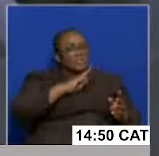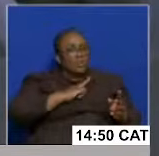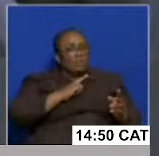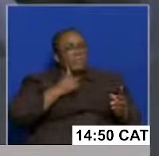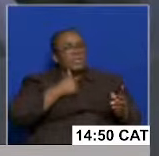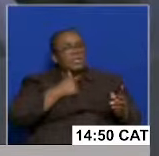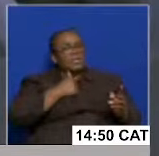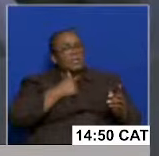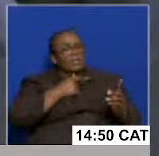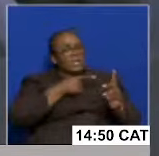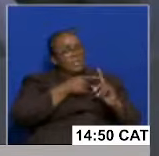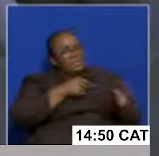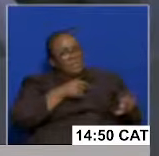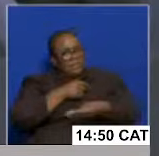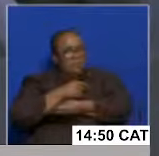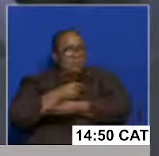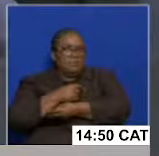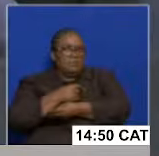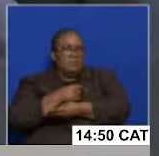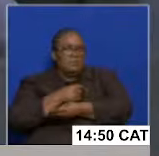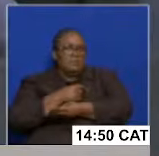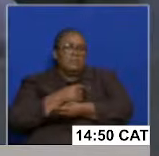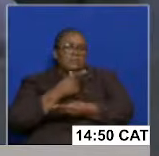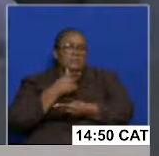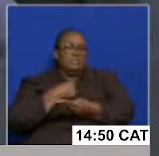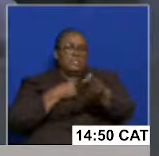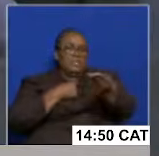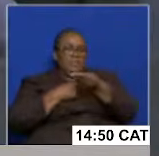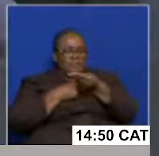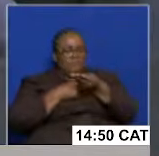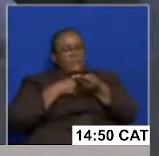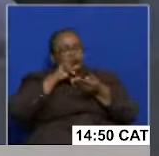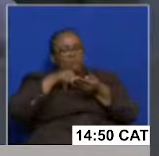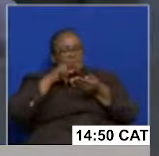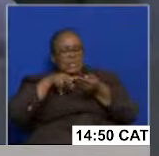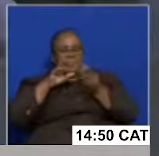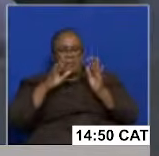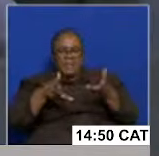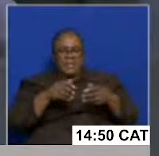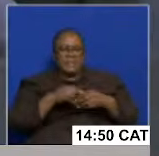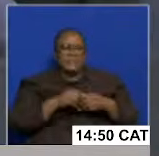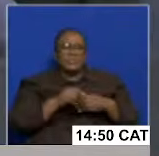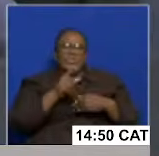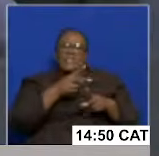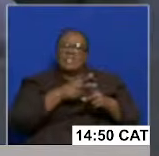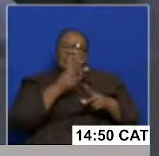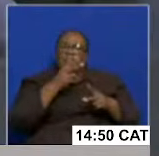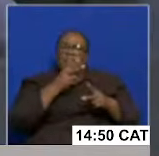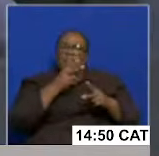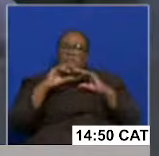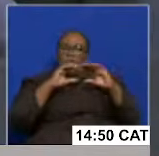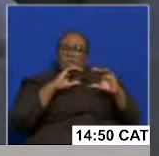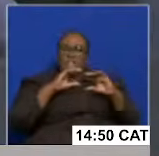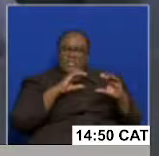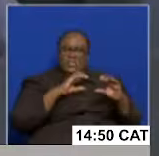like this. Yes. And was that the last conversation you had on the IPID investigation?